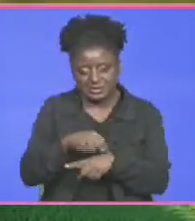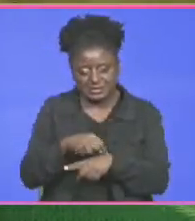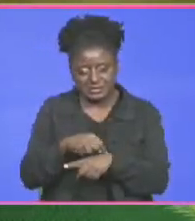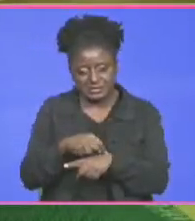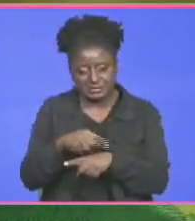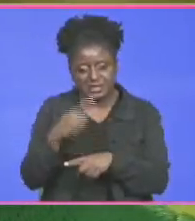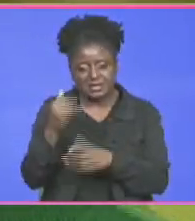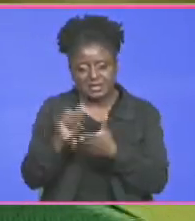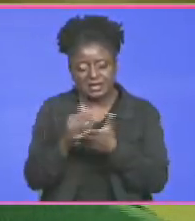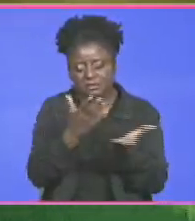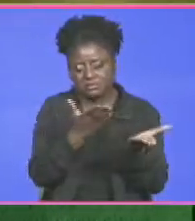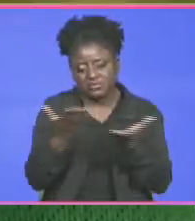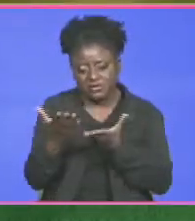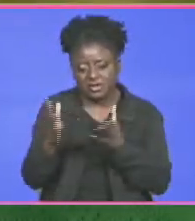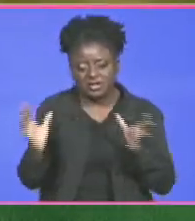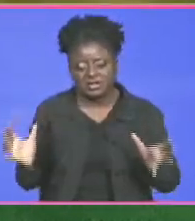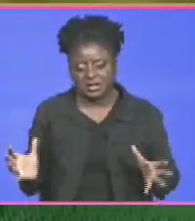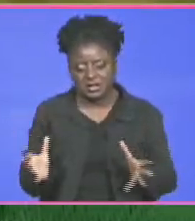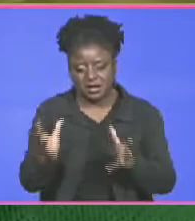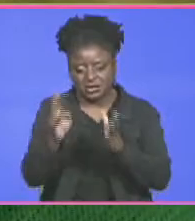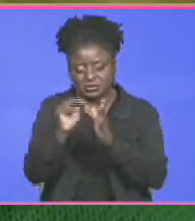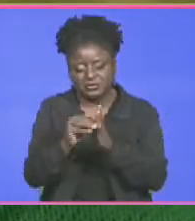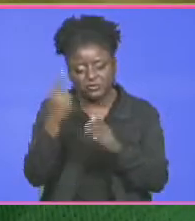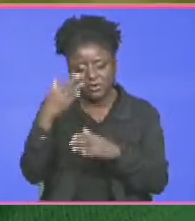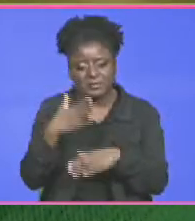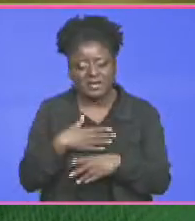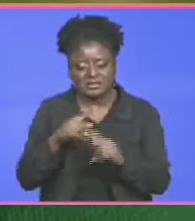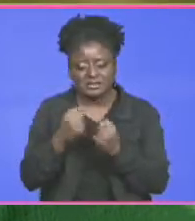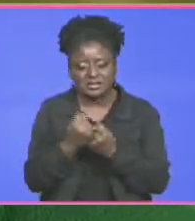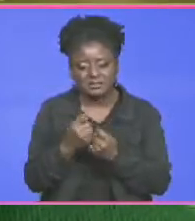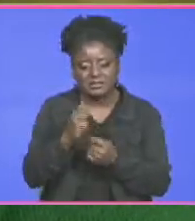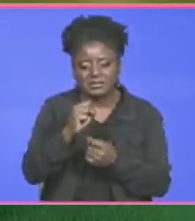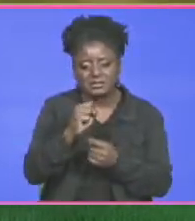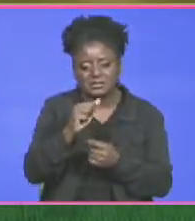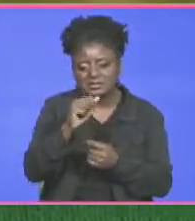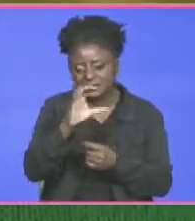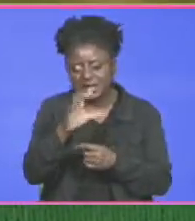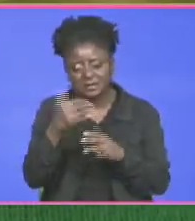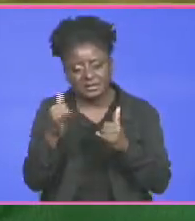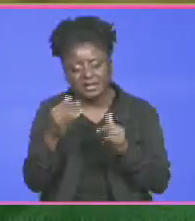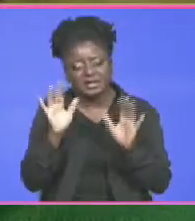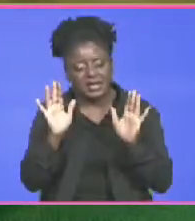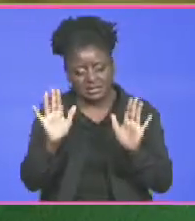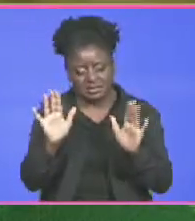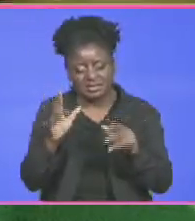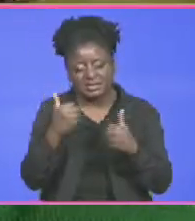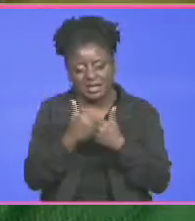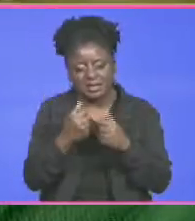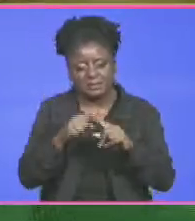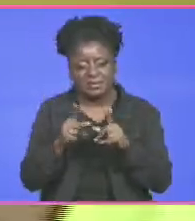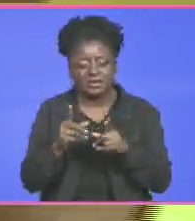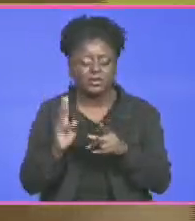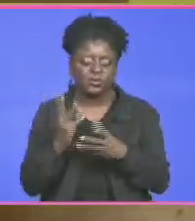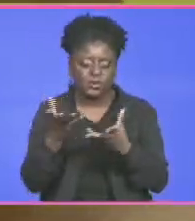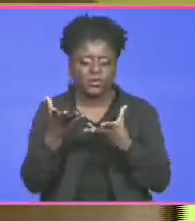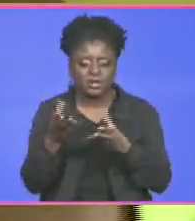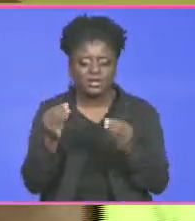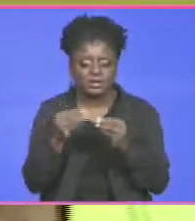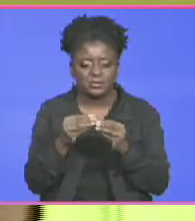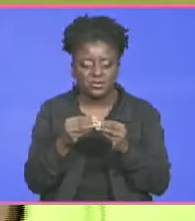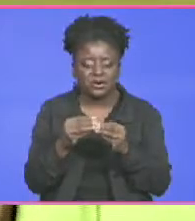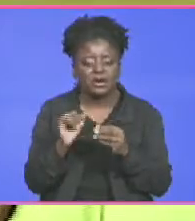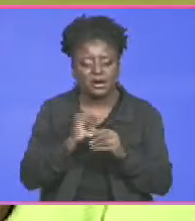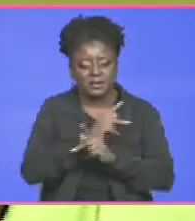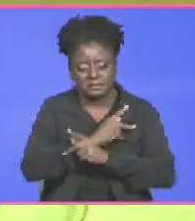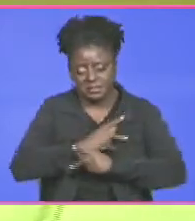really brought encouragement for my team. For us to pull it off, SOC really played an excellent game. but I guess we wanted it more. I'm pleased with their